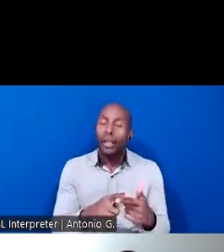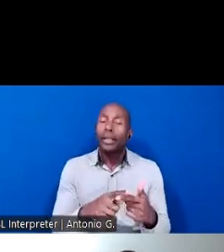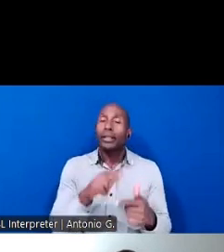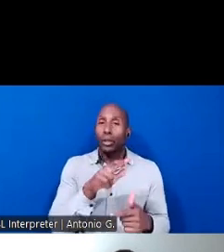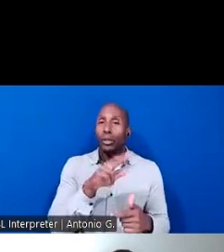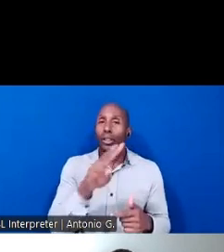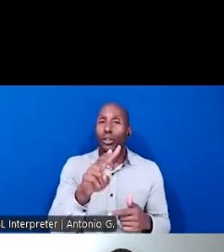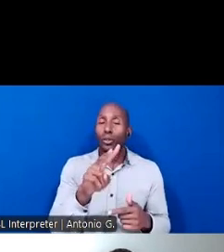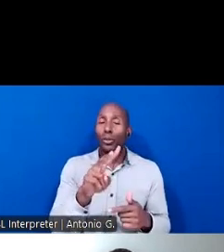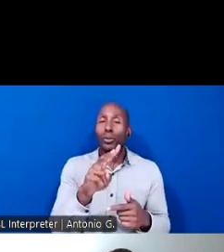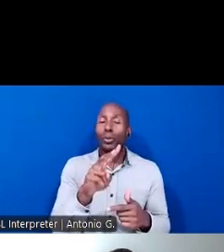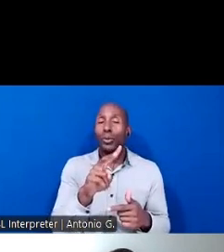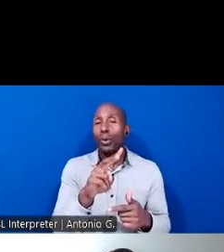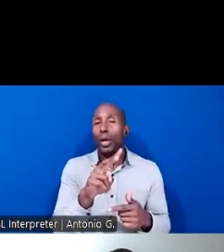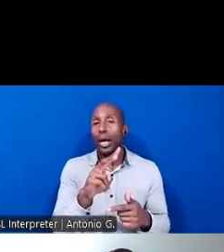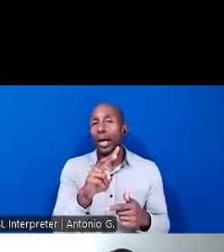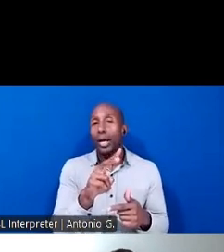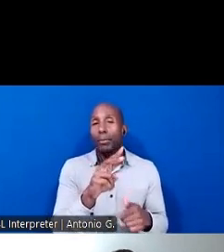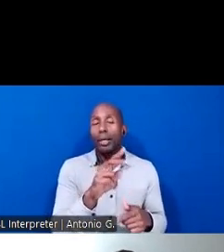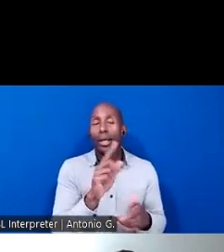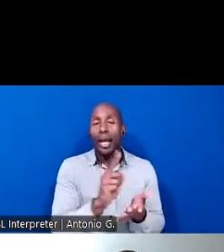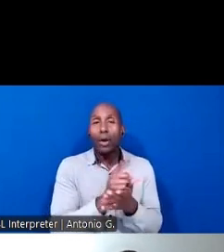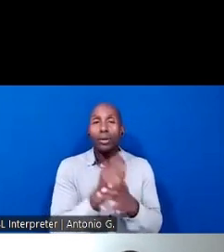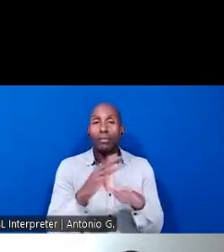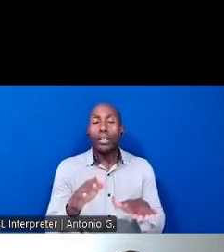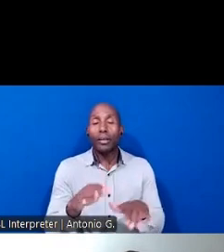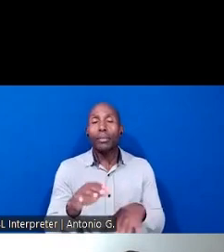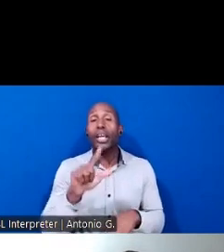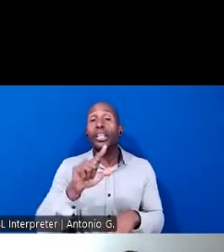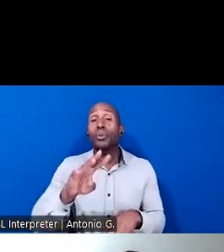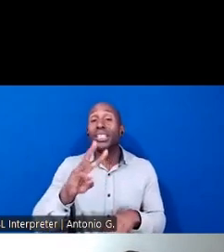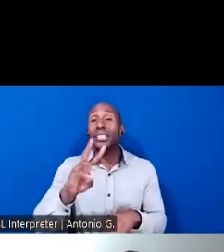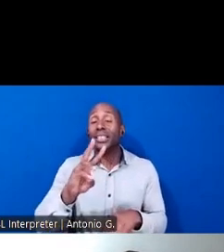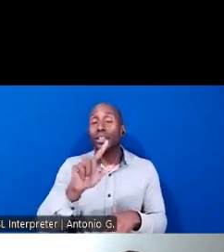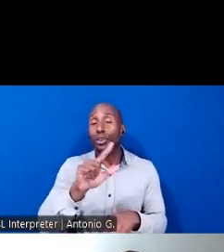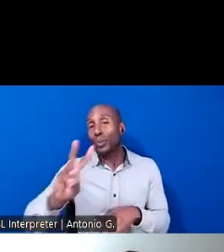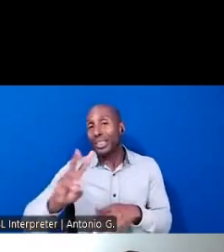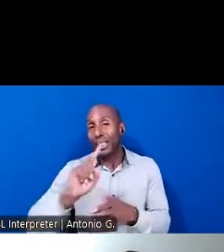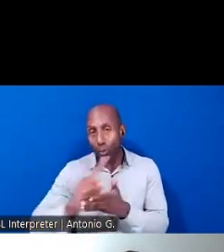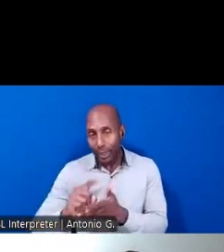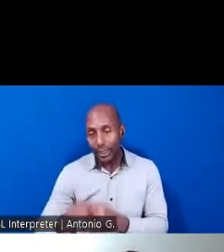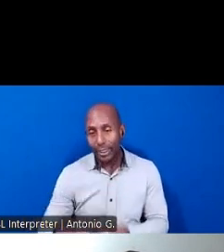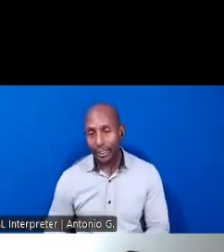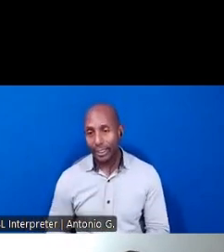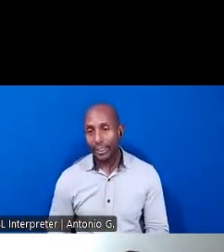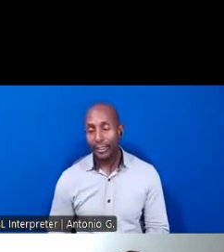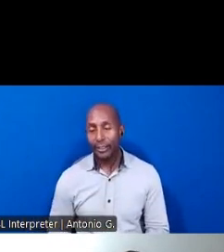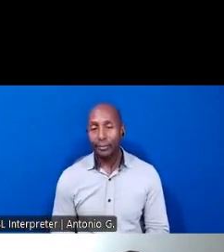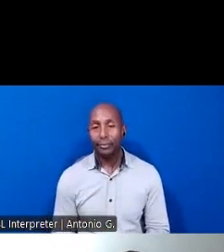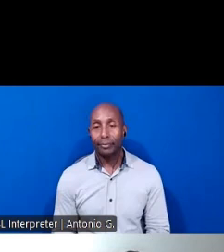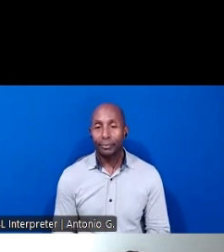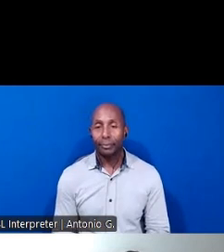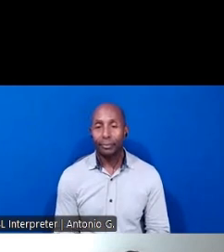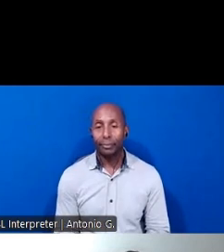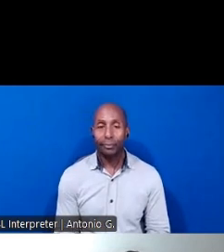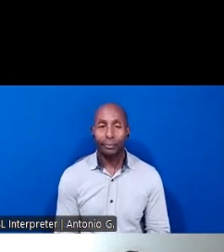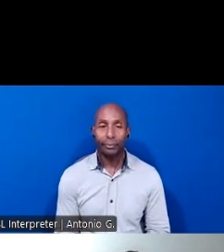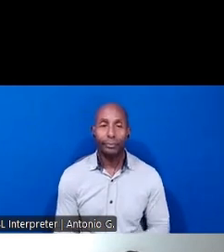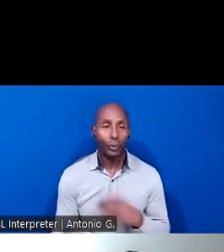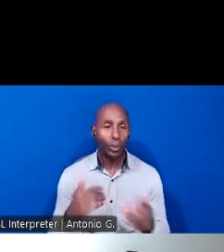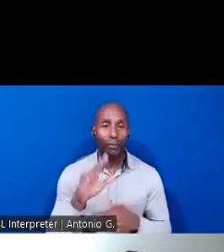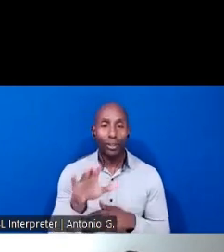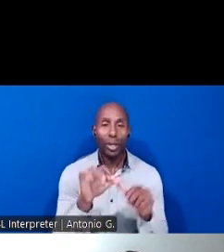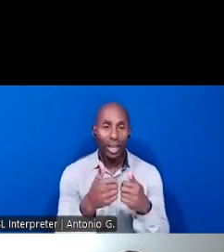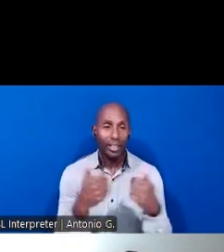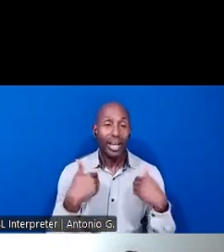total. So whatever your agency has for a work week, that's what your calculation should